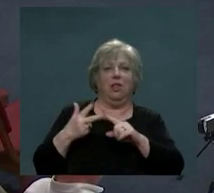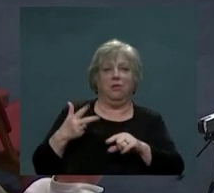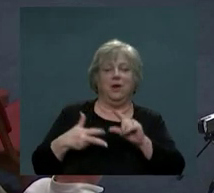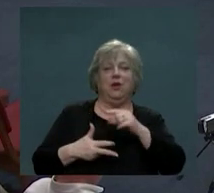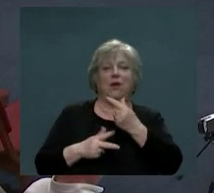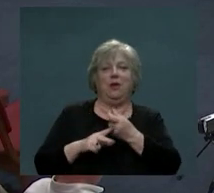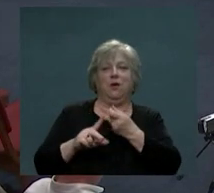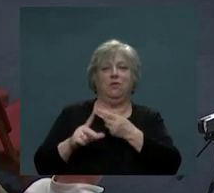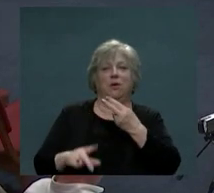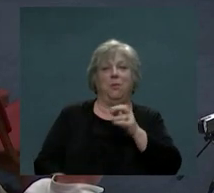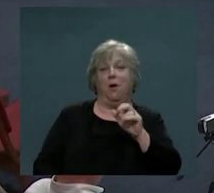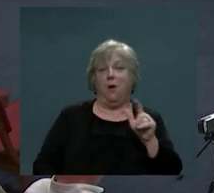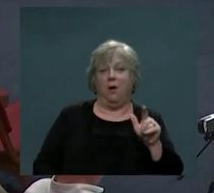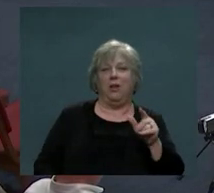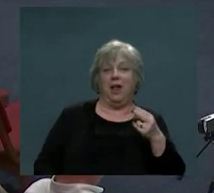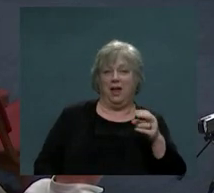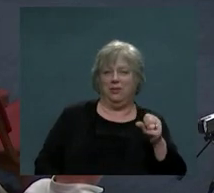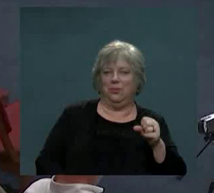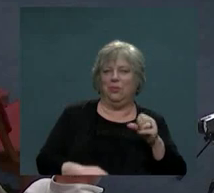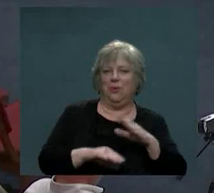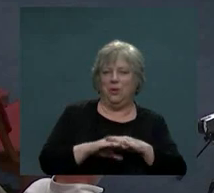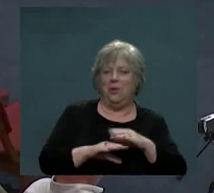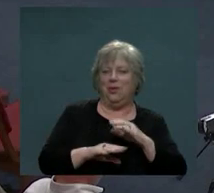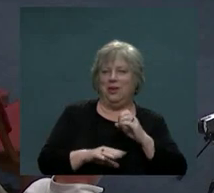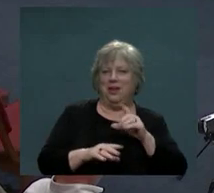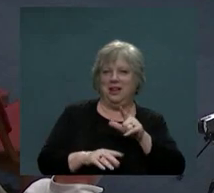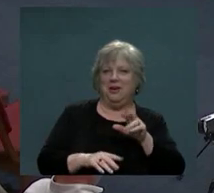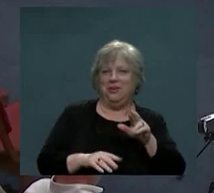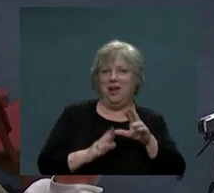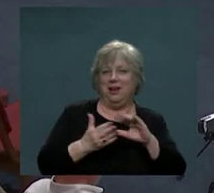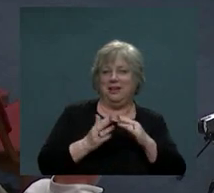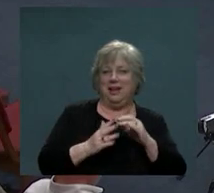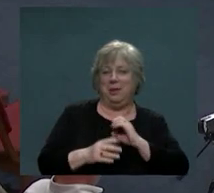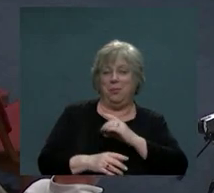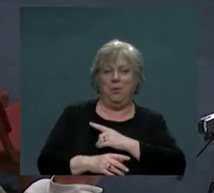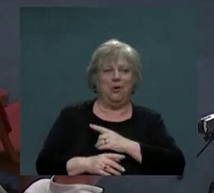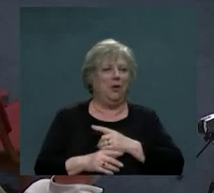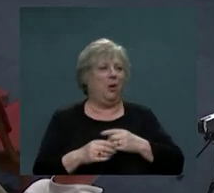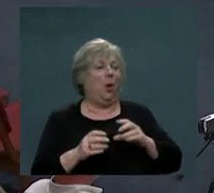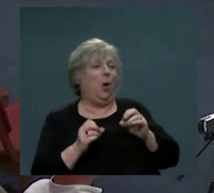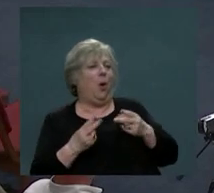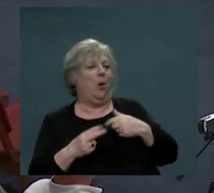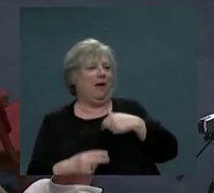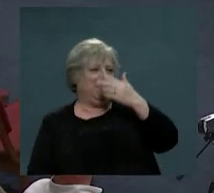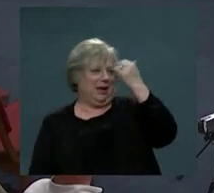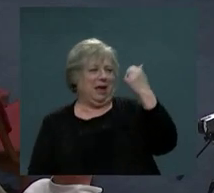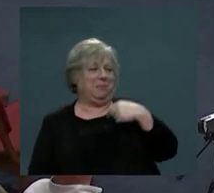graduates of Hall High on the Little Rock City Board. Oh, I forgot Dean.